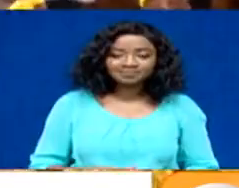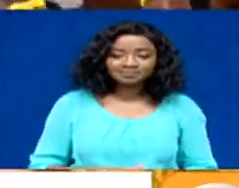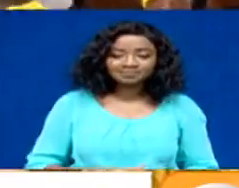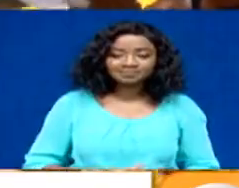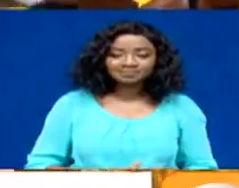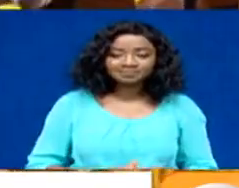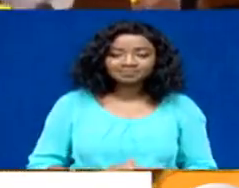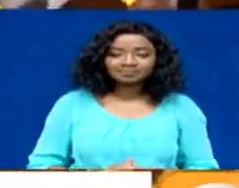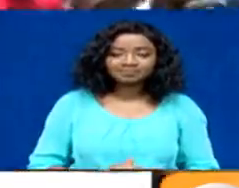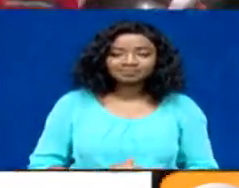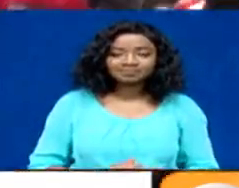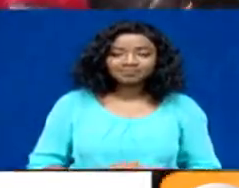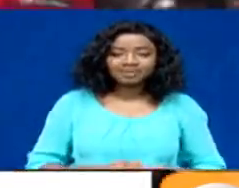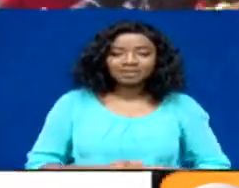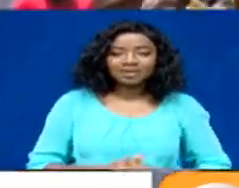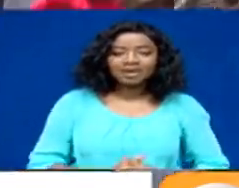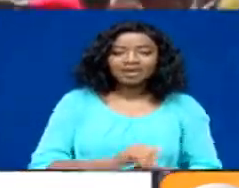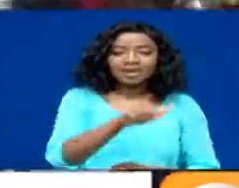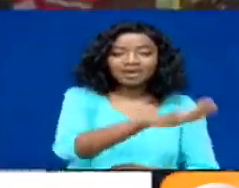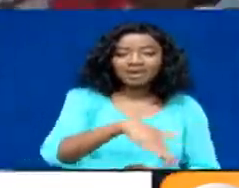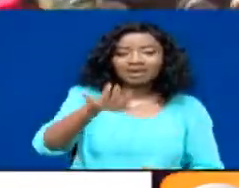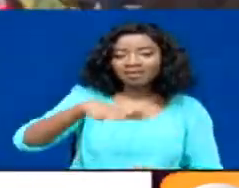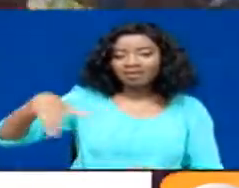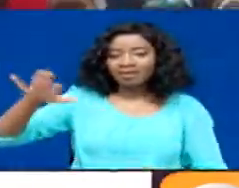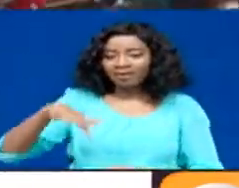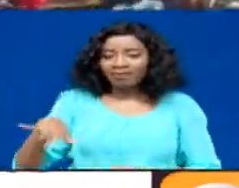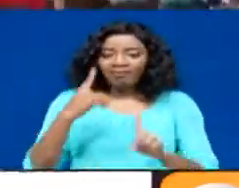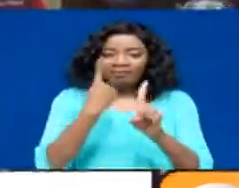And made stops in Q10A in Igembe Central,